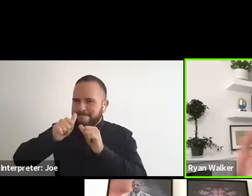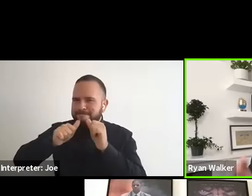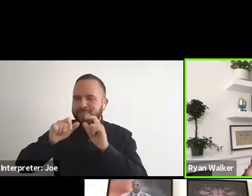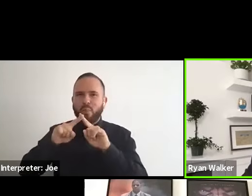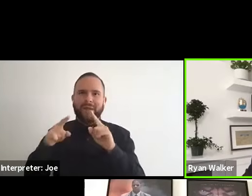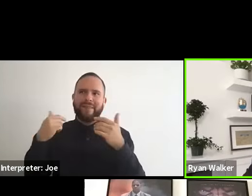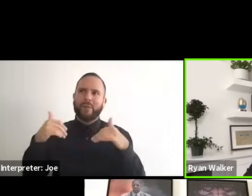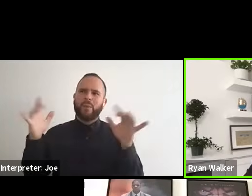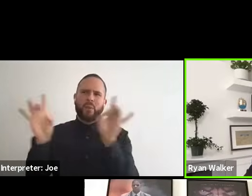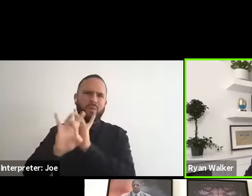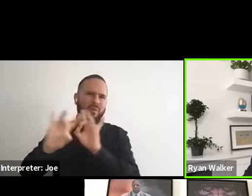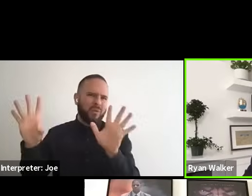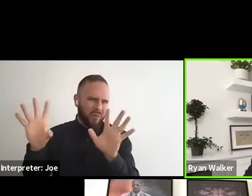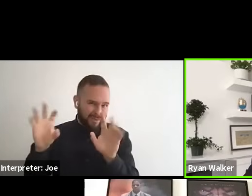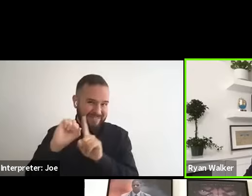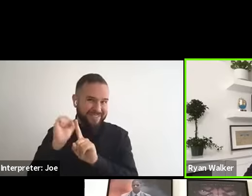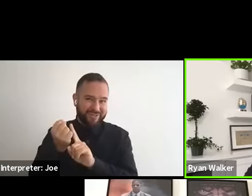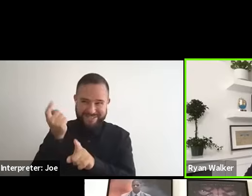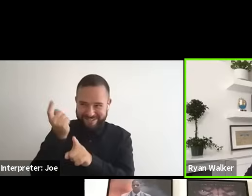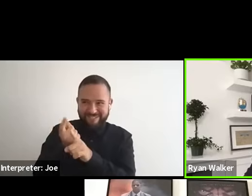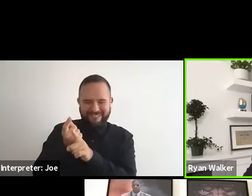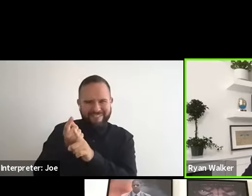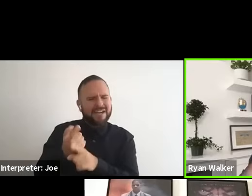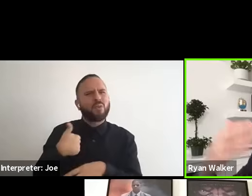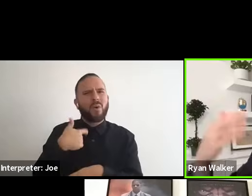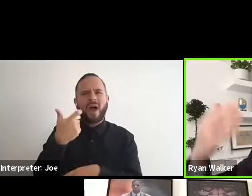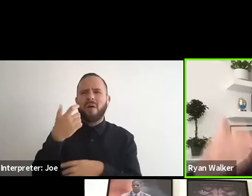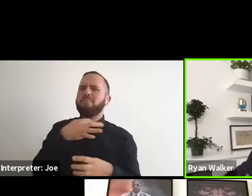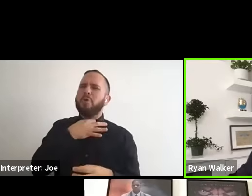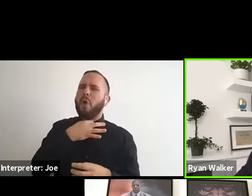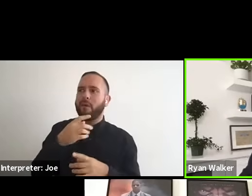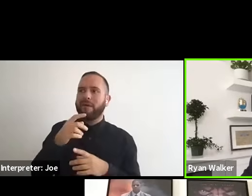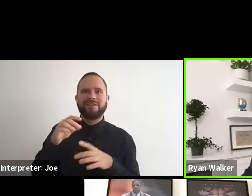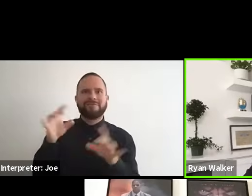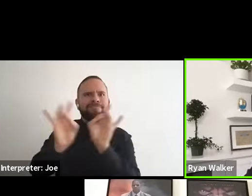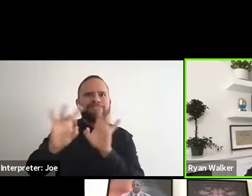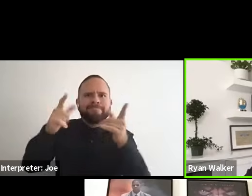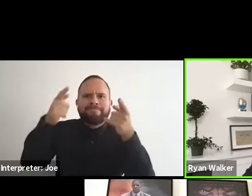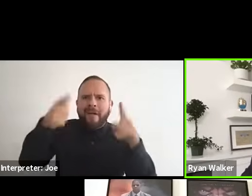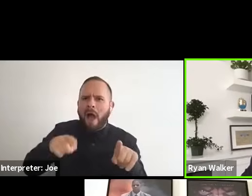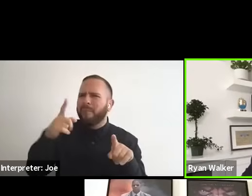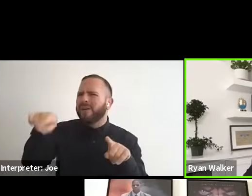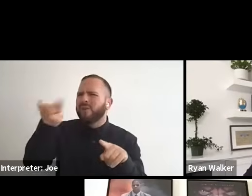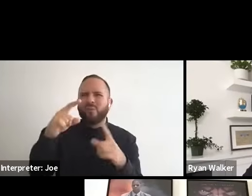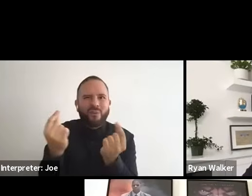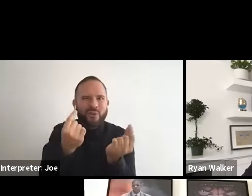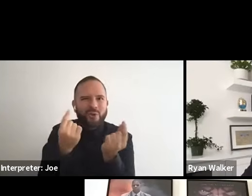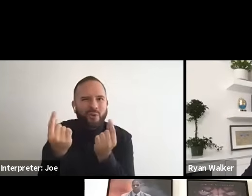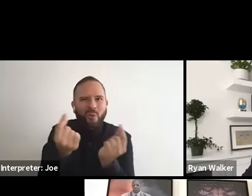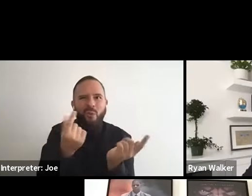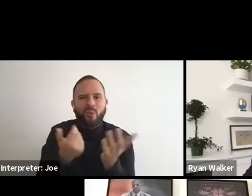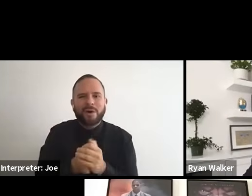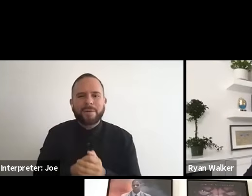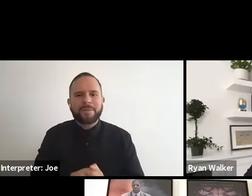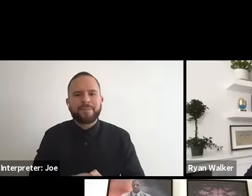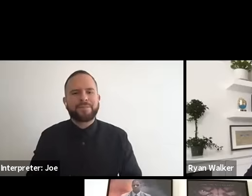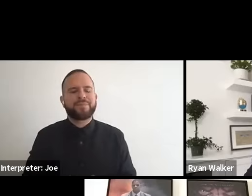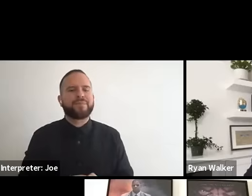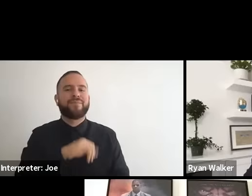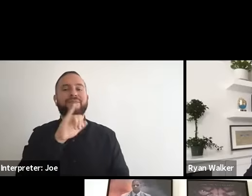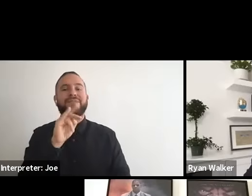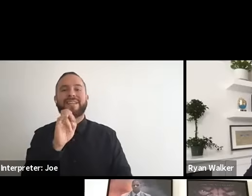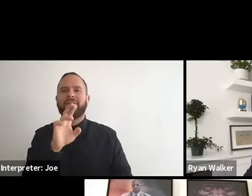if crisis happens, how does your team normally address that from a public relations perspective? Sure. It always starts